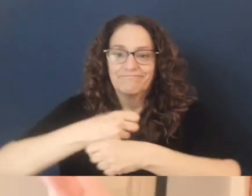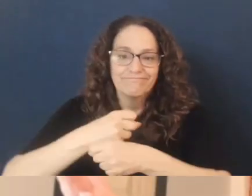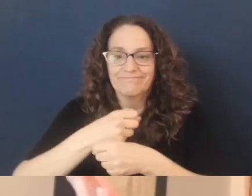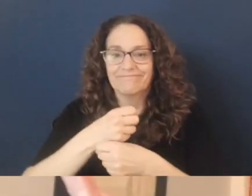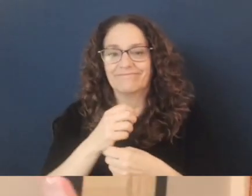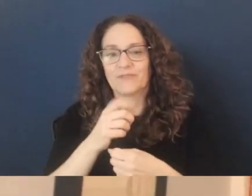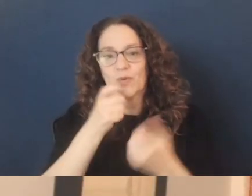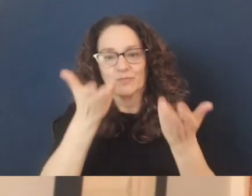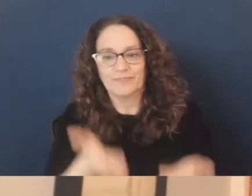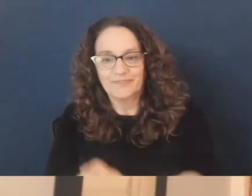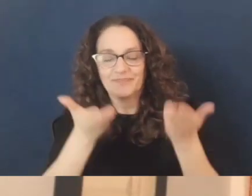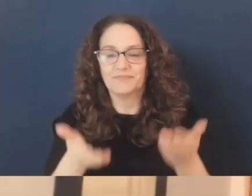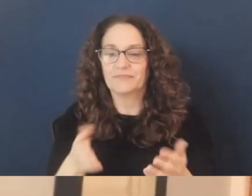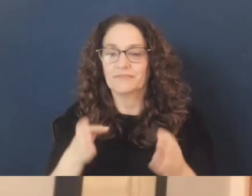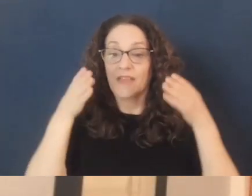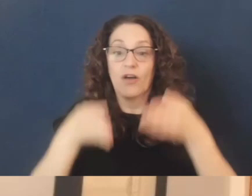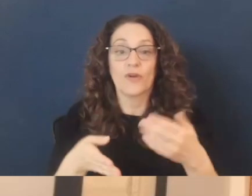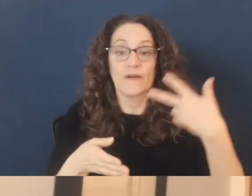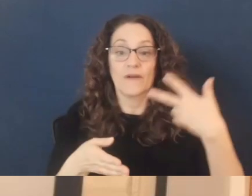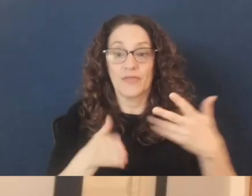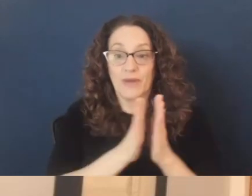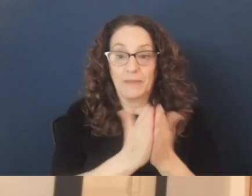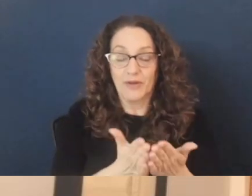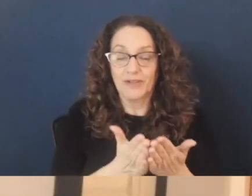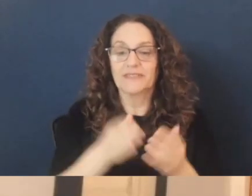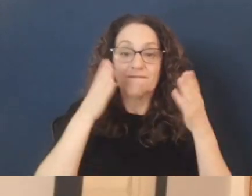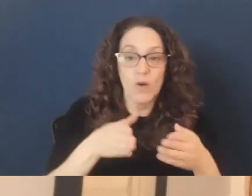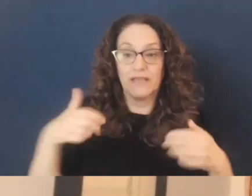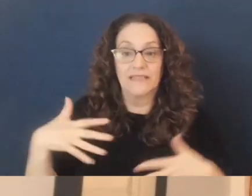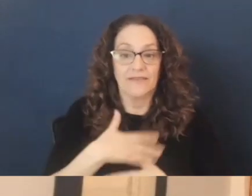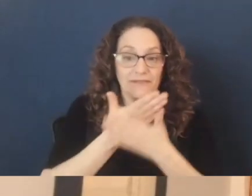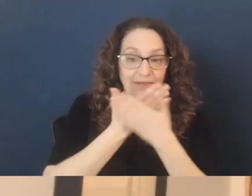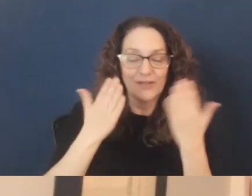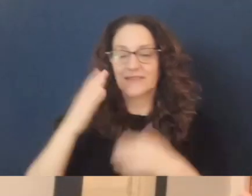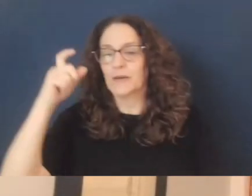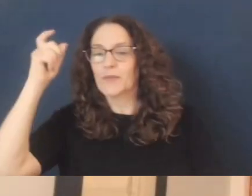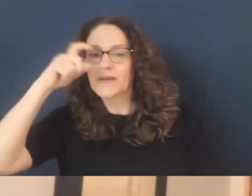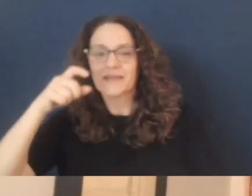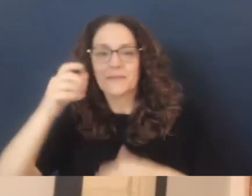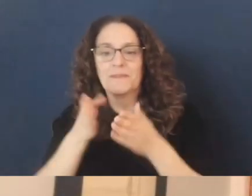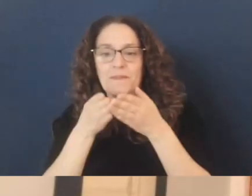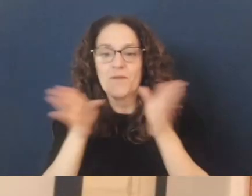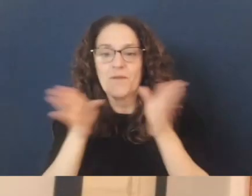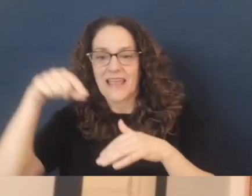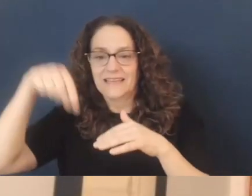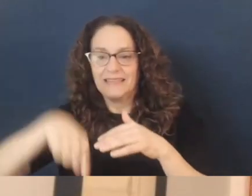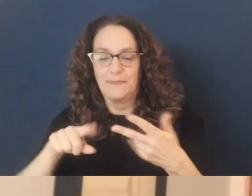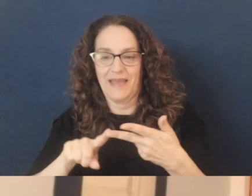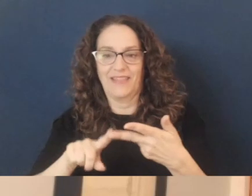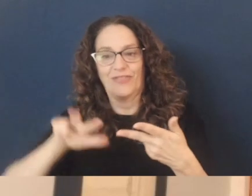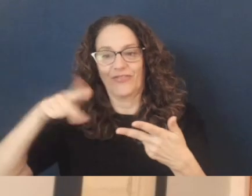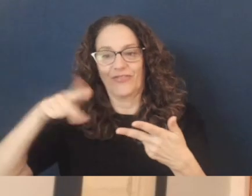three books, Focused and Fearless, Wisdom Wide and Deep, and this one we're talking about today, Beyond Distraction. You've